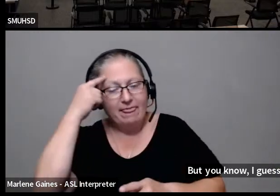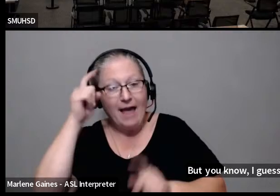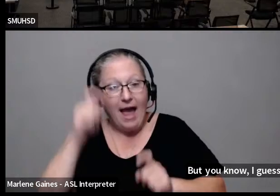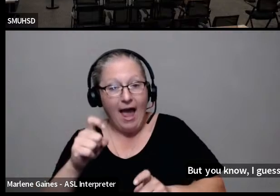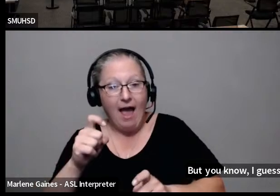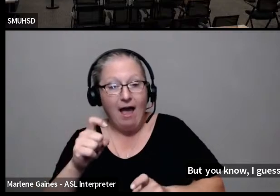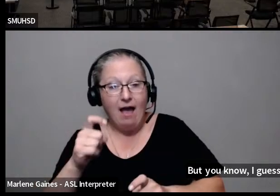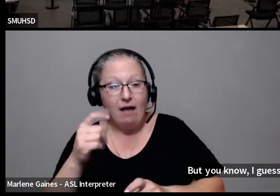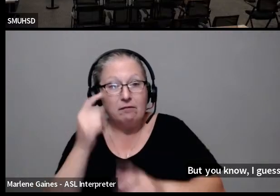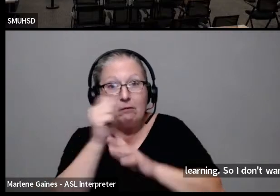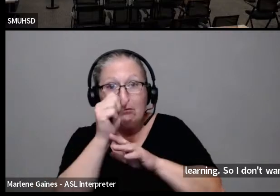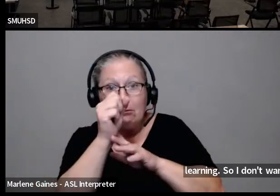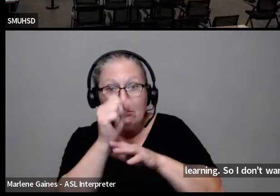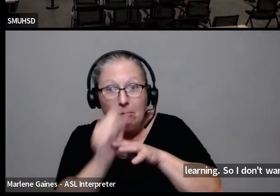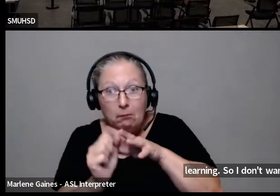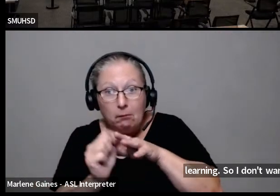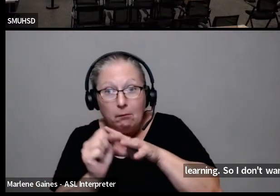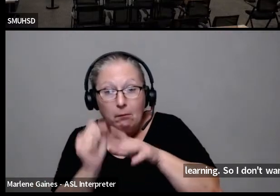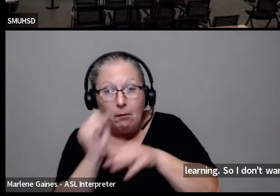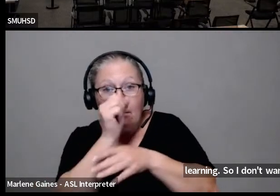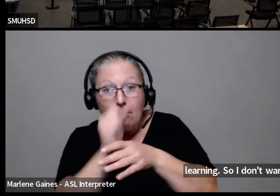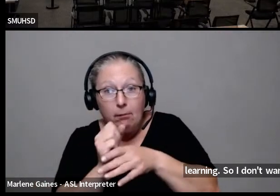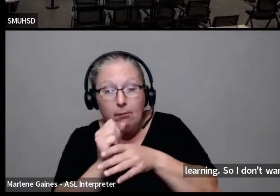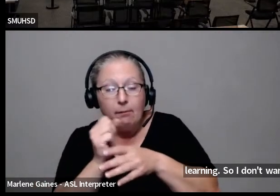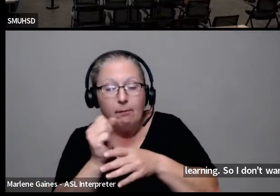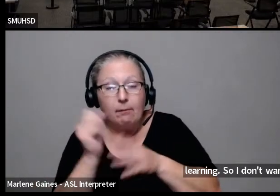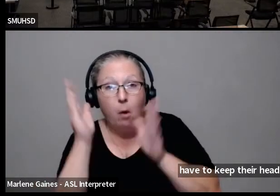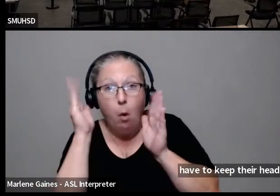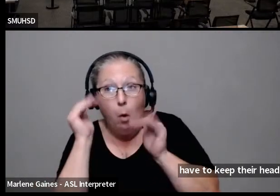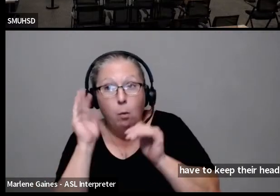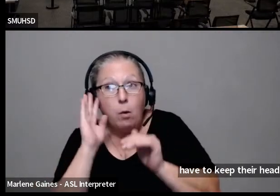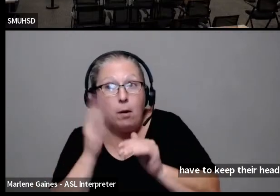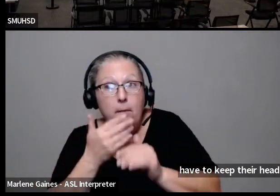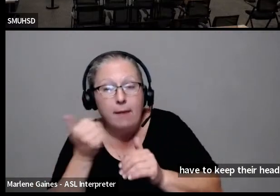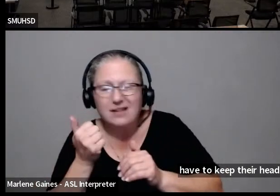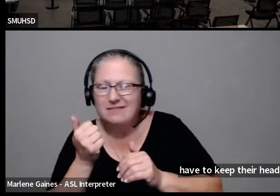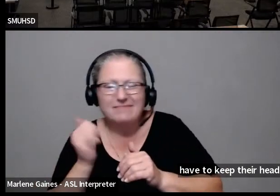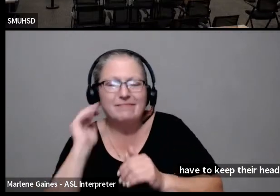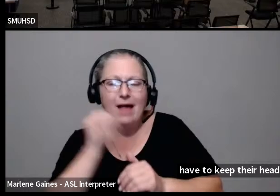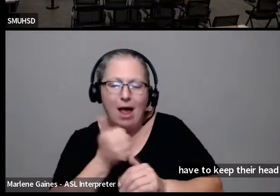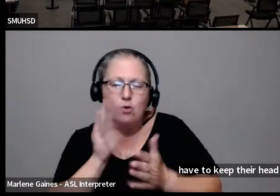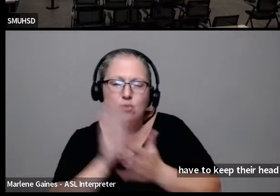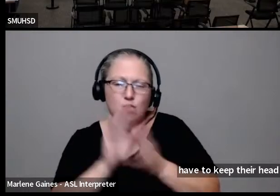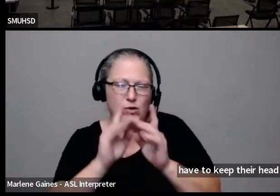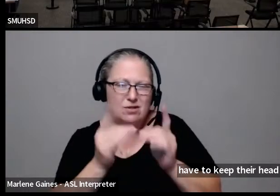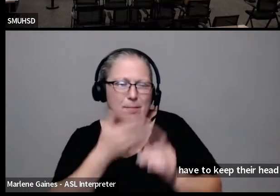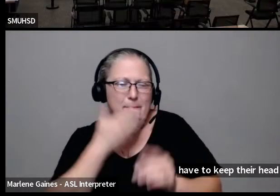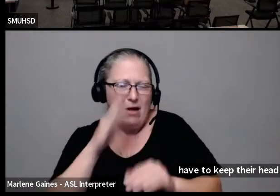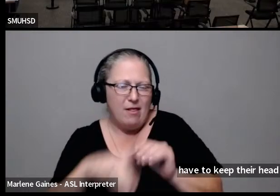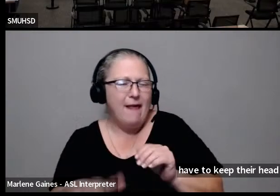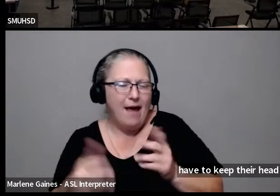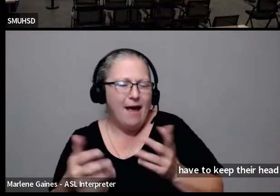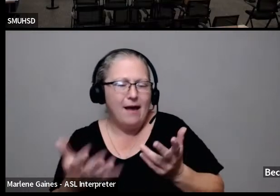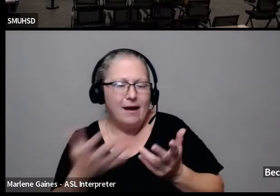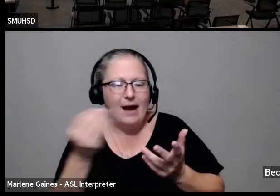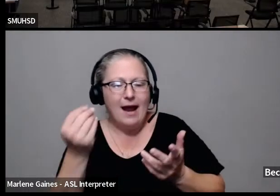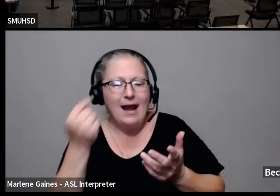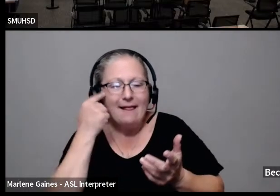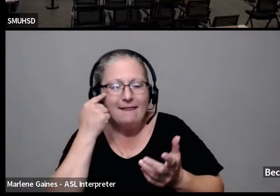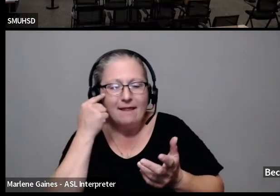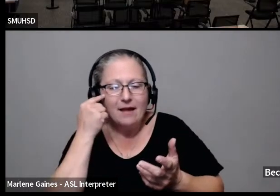their heads down and hope for the best, because our school district is better than that. And I think